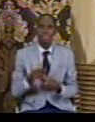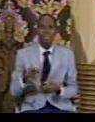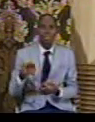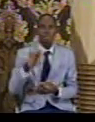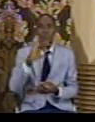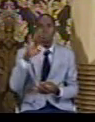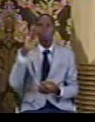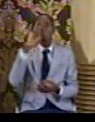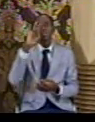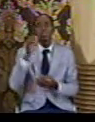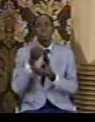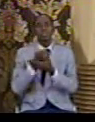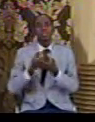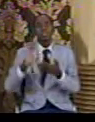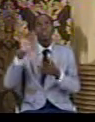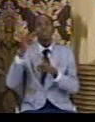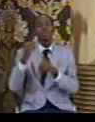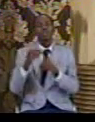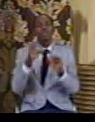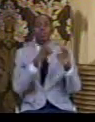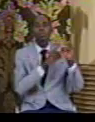is spirit.